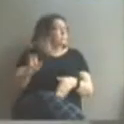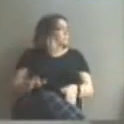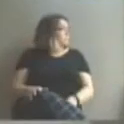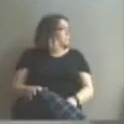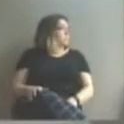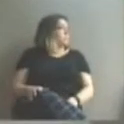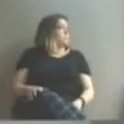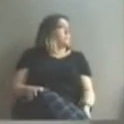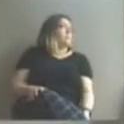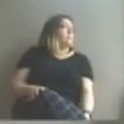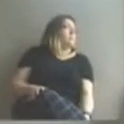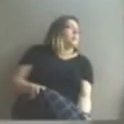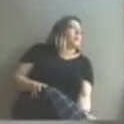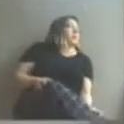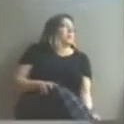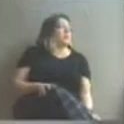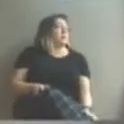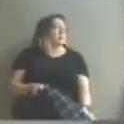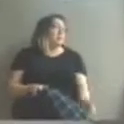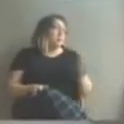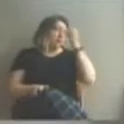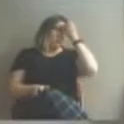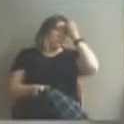We need bigger tables for all the staff.